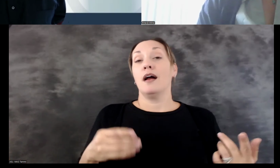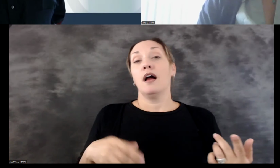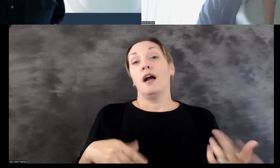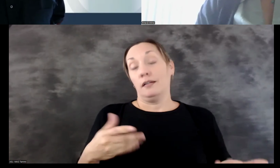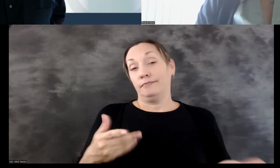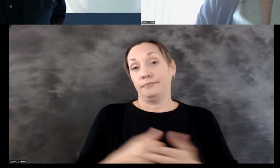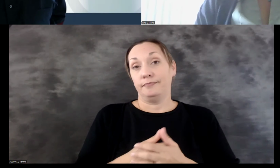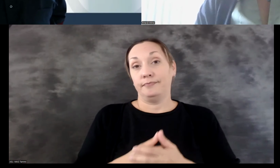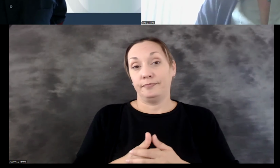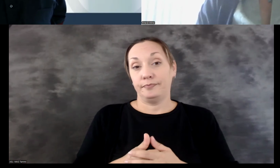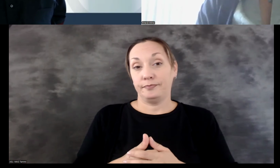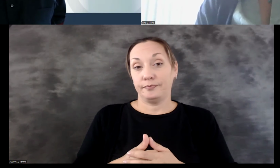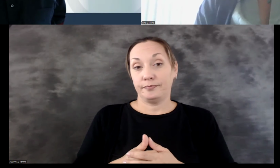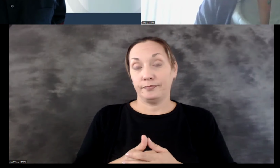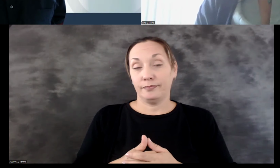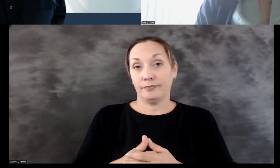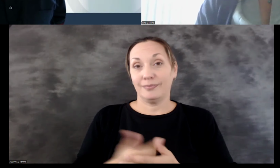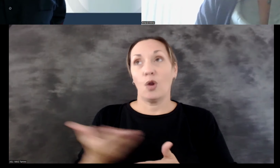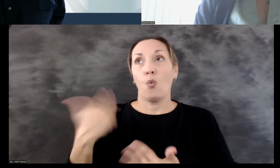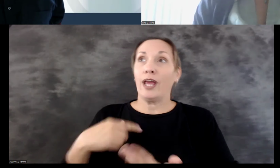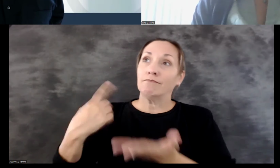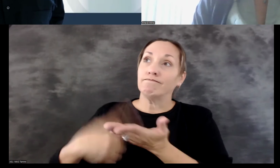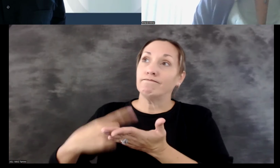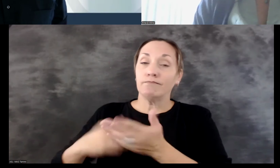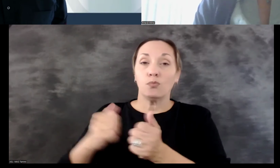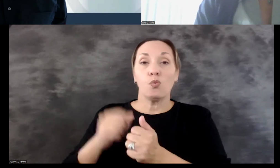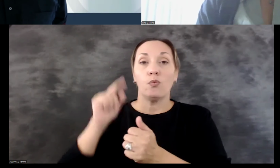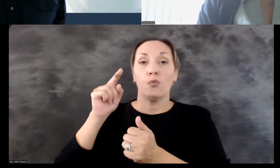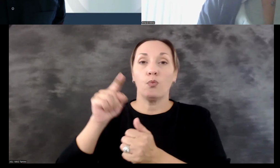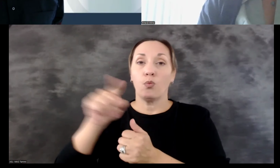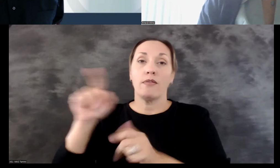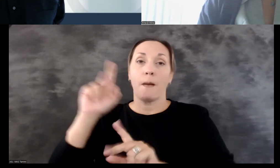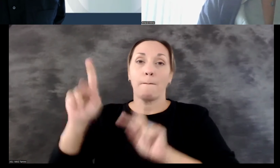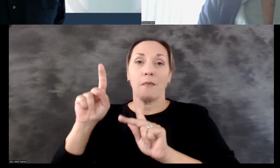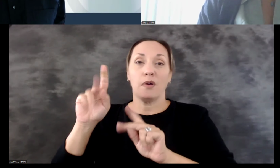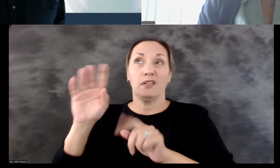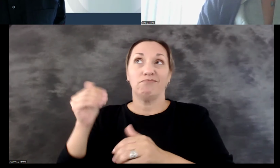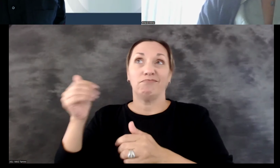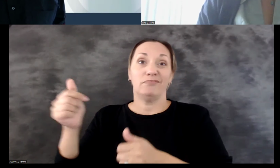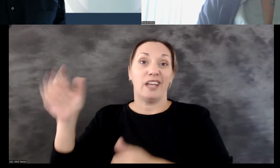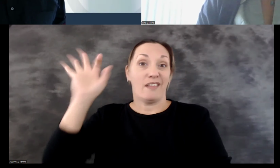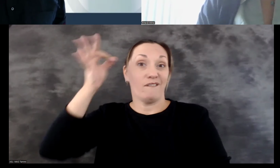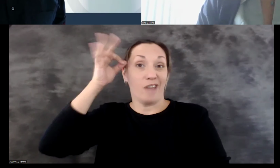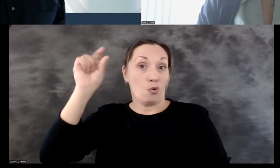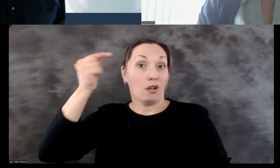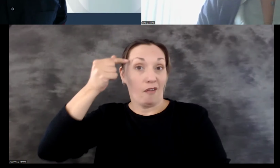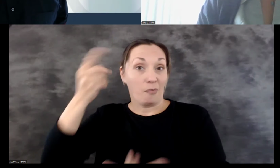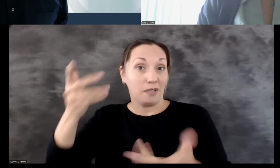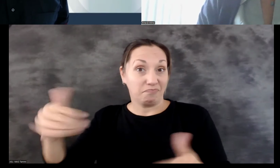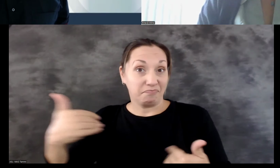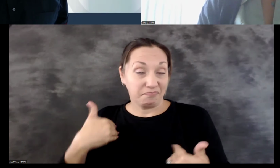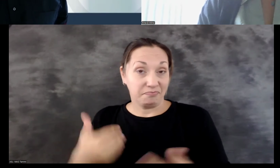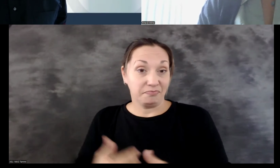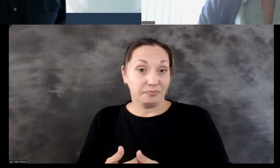have chatted with people in the federal government, at least, um, that